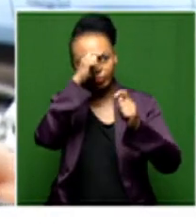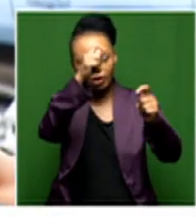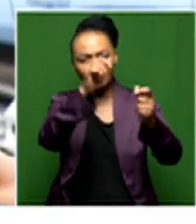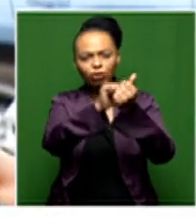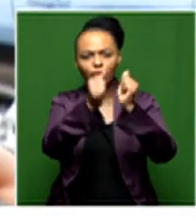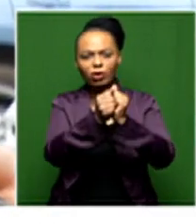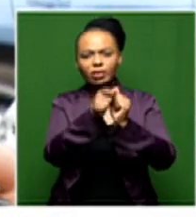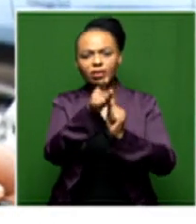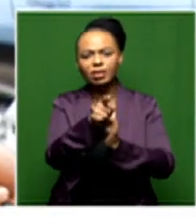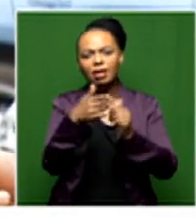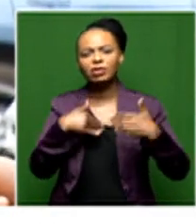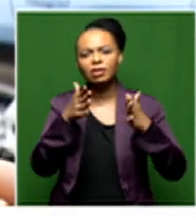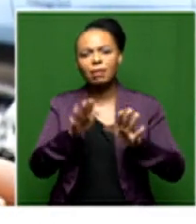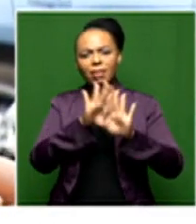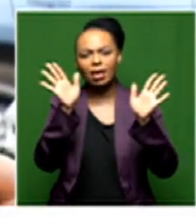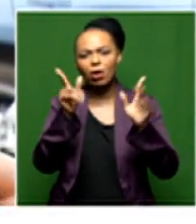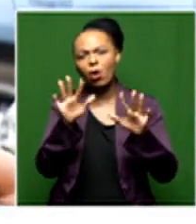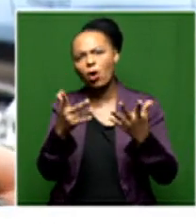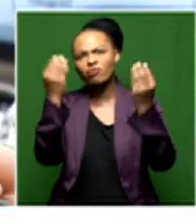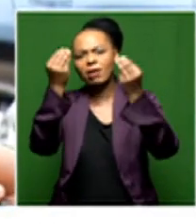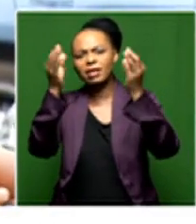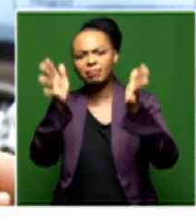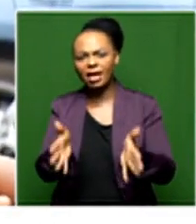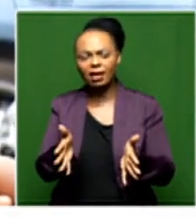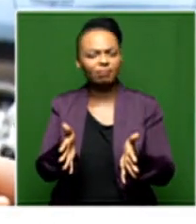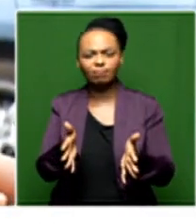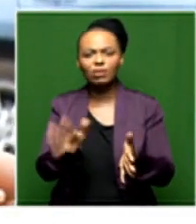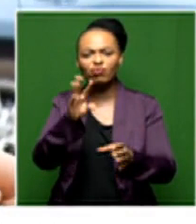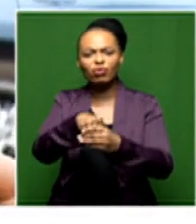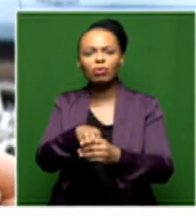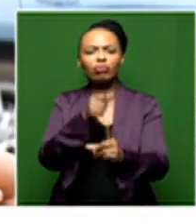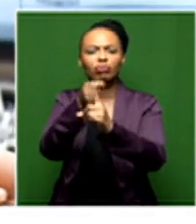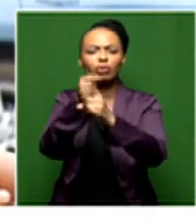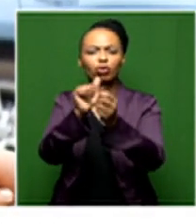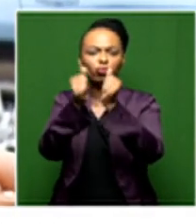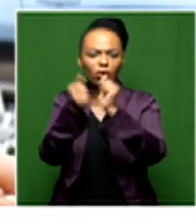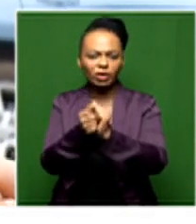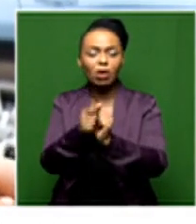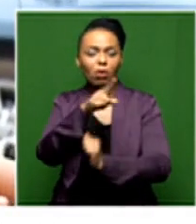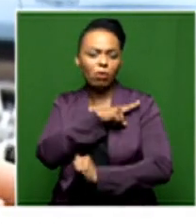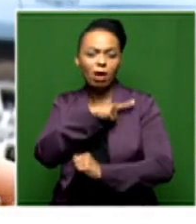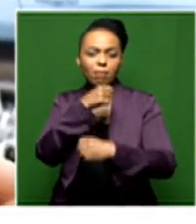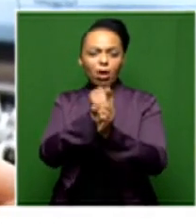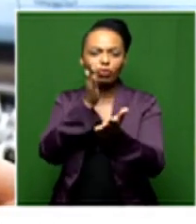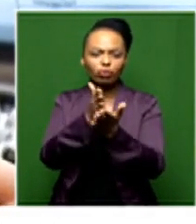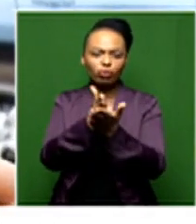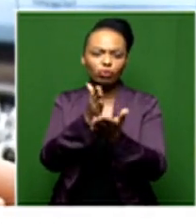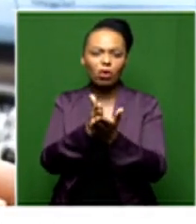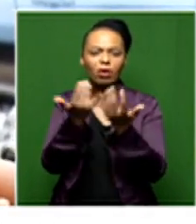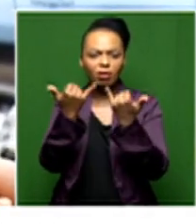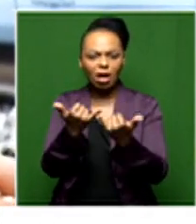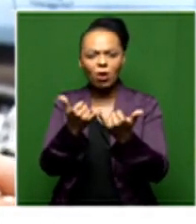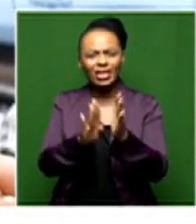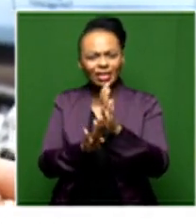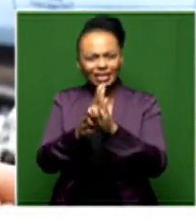sports administrators or the legends that would have contributed in sport, one way of doing that is ensuring that we impart the